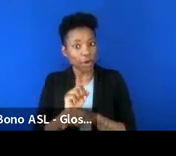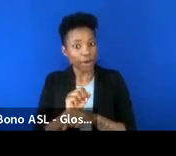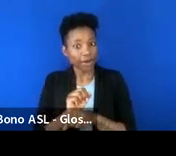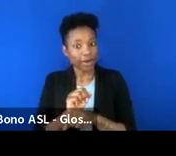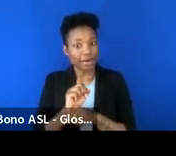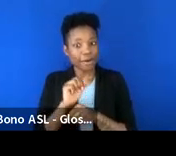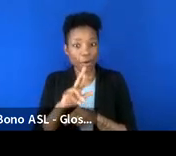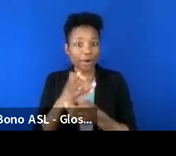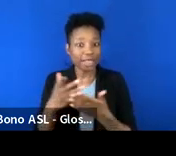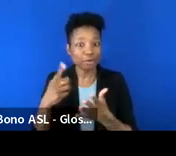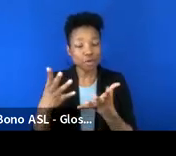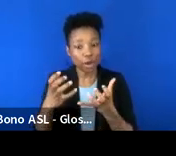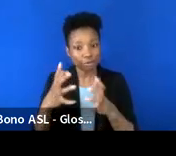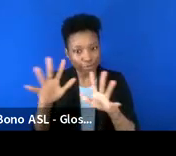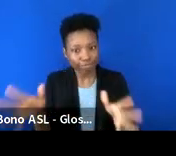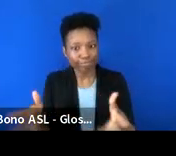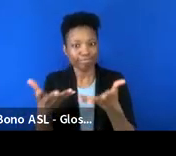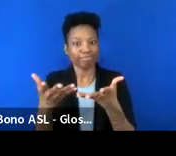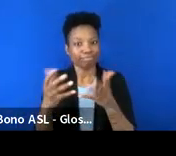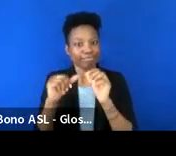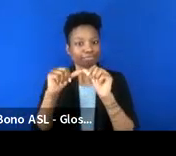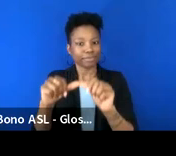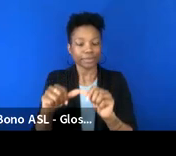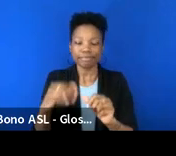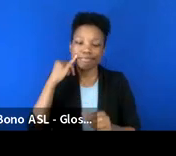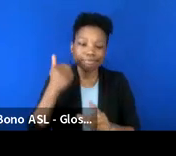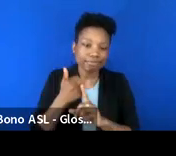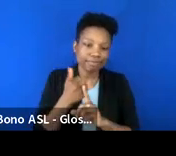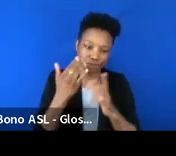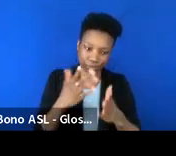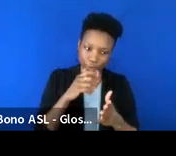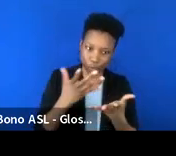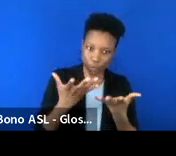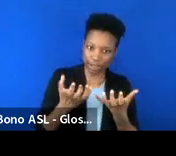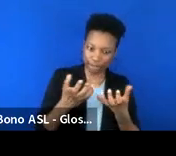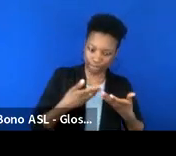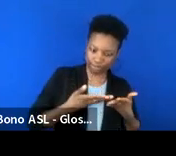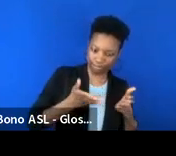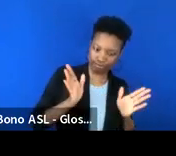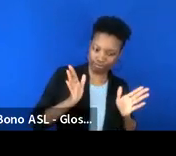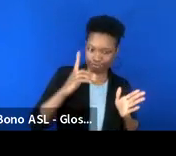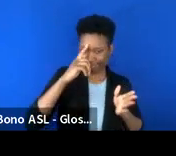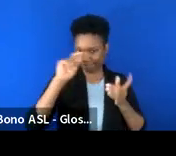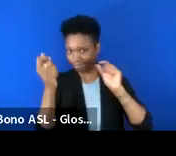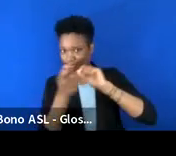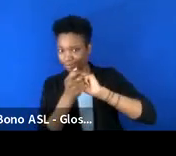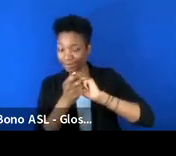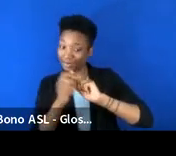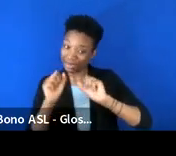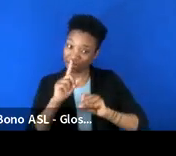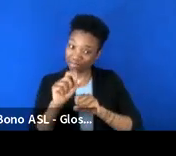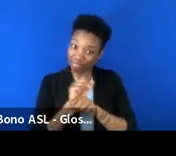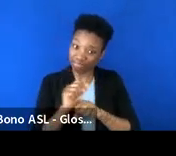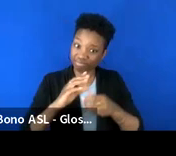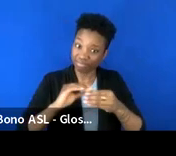who wants to open hearts and change minds, can you honestly say your work is doing that right now? And if it's not,